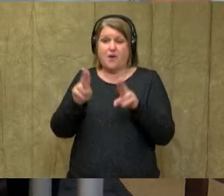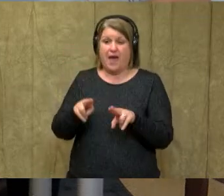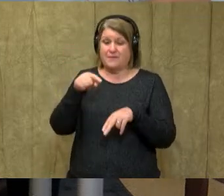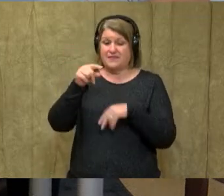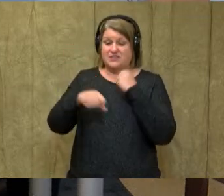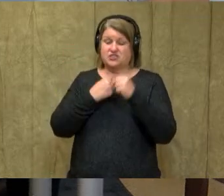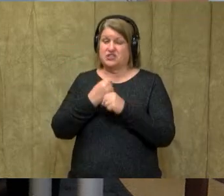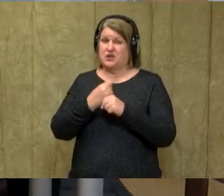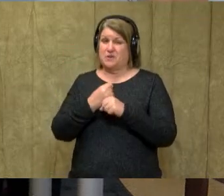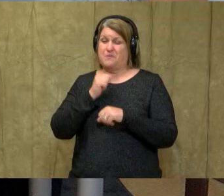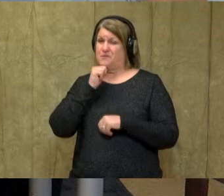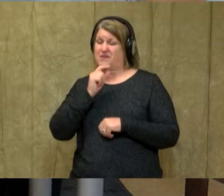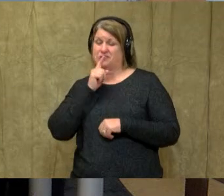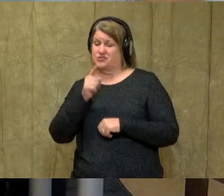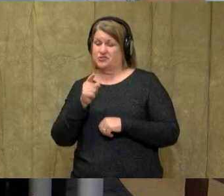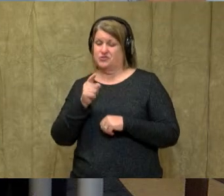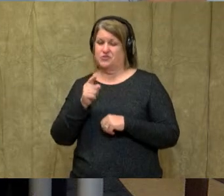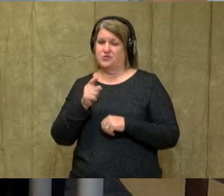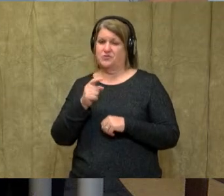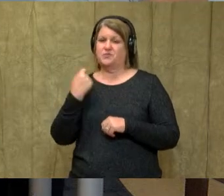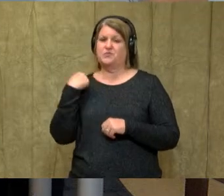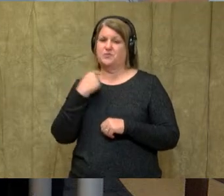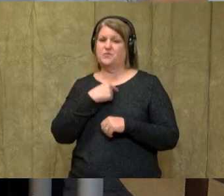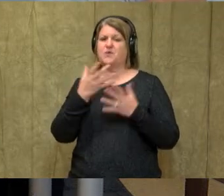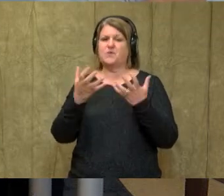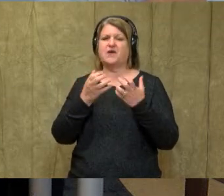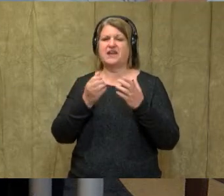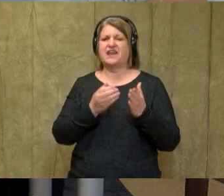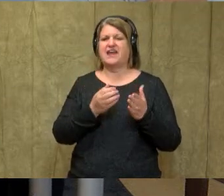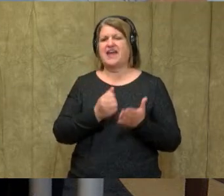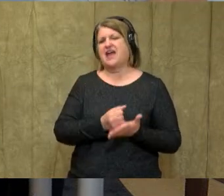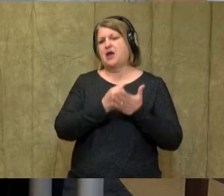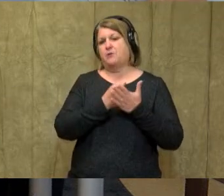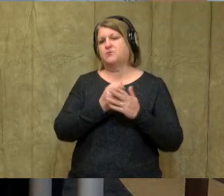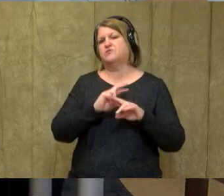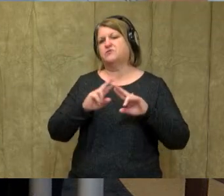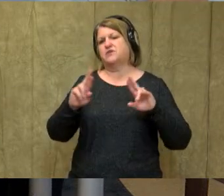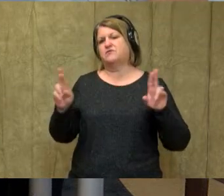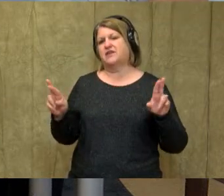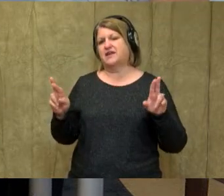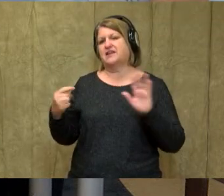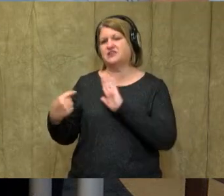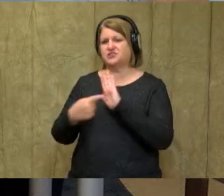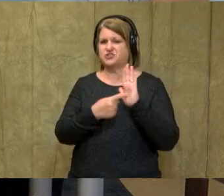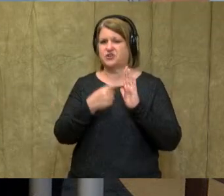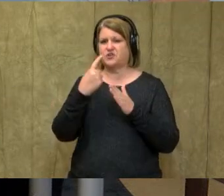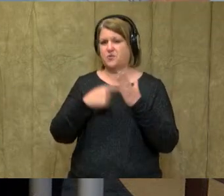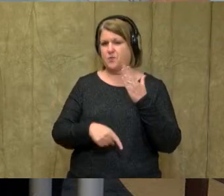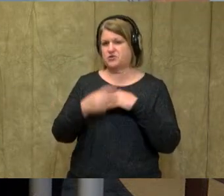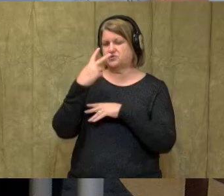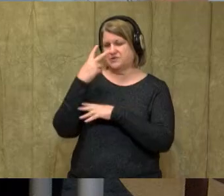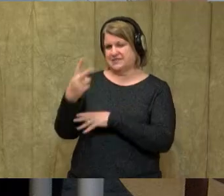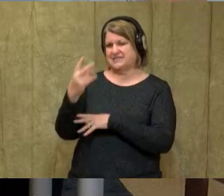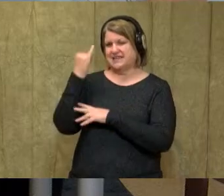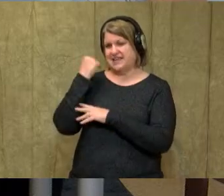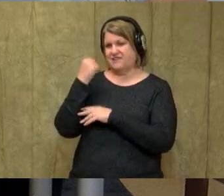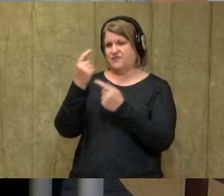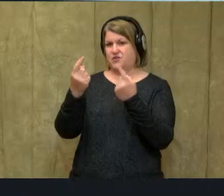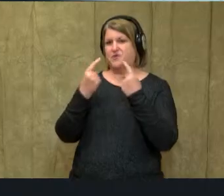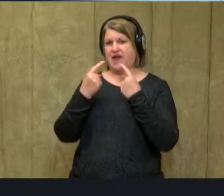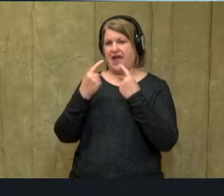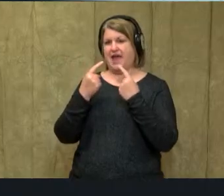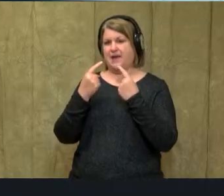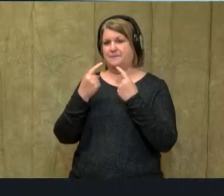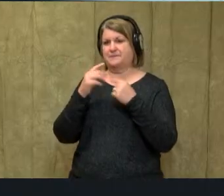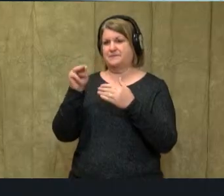but we don't know. And so we wanted to prep you and maybe show you some of what you would see if you came to camp. The biggest